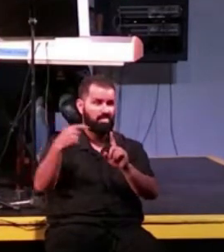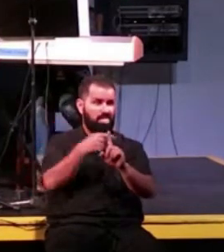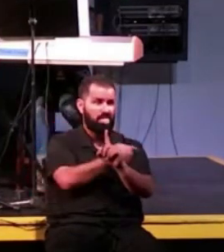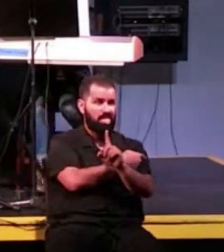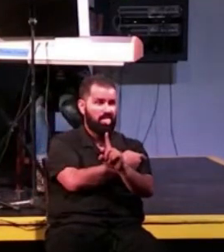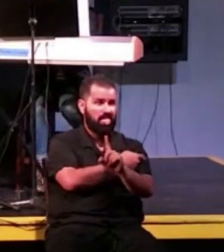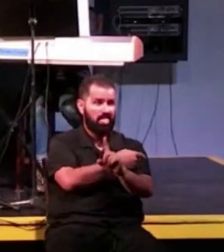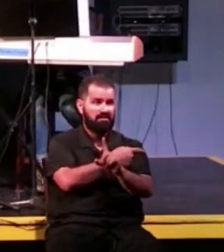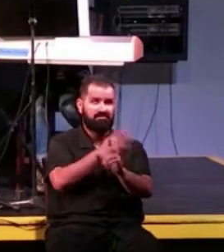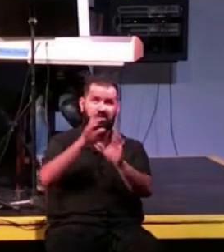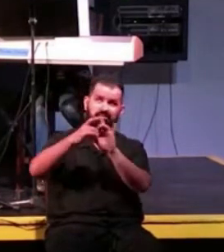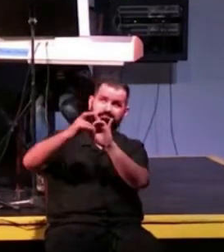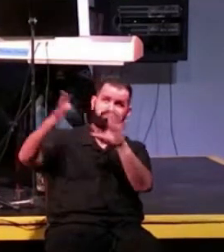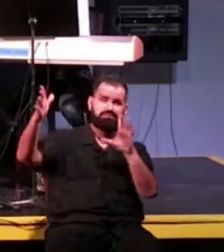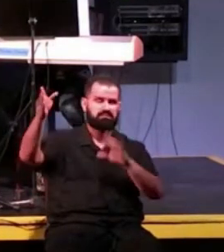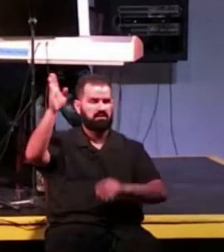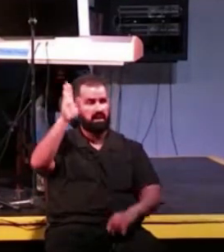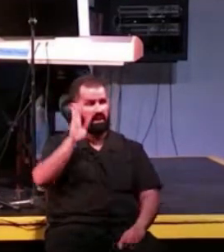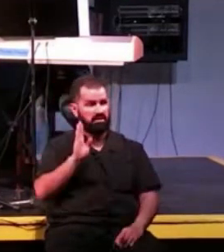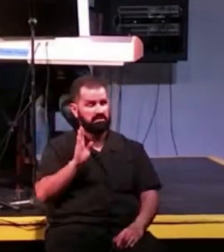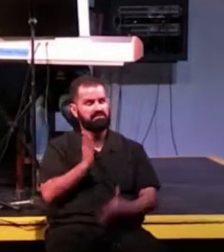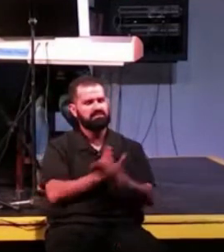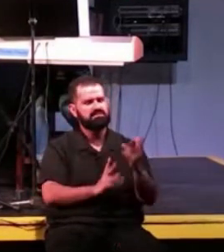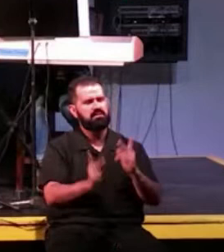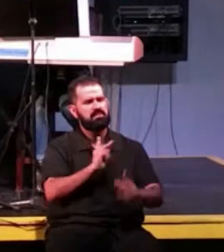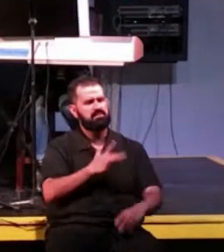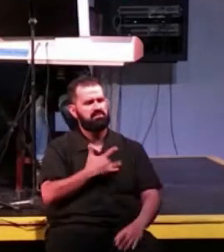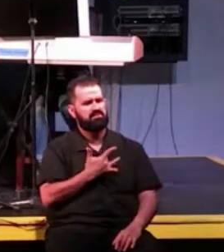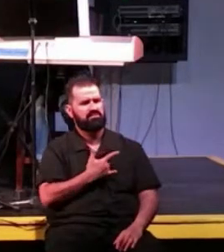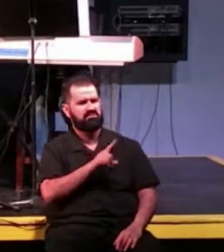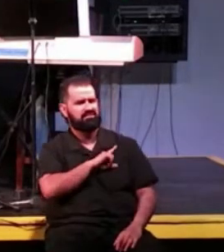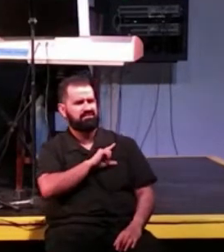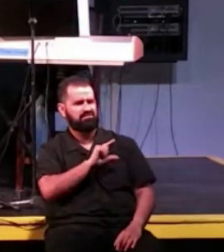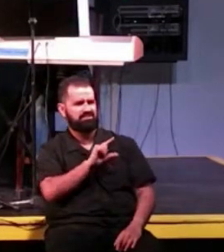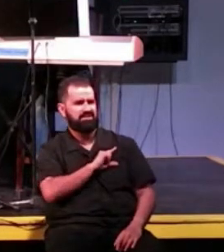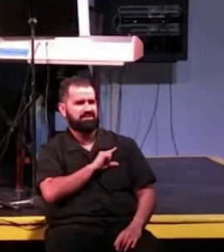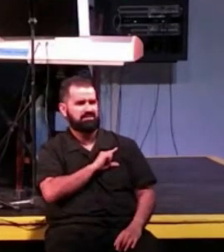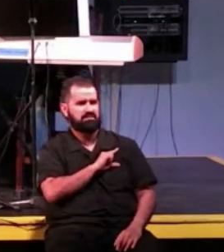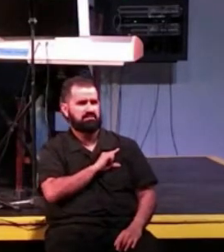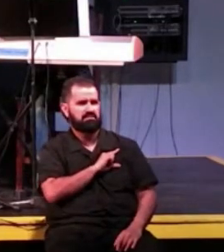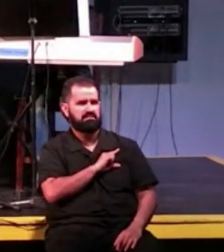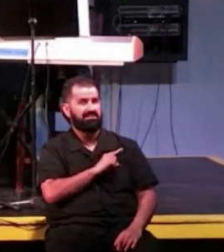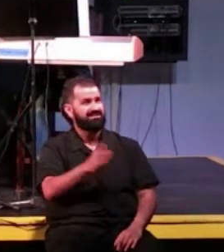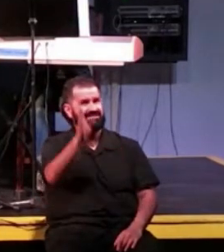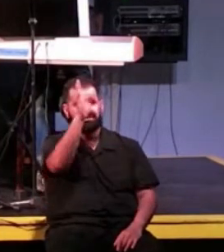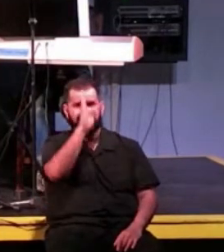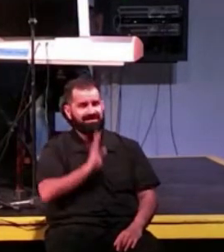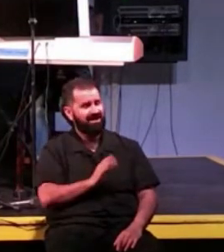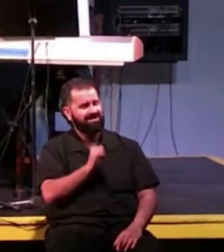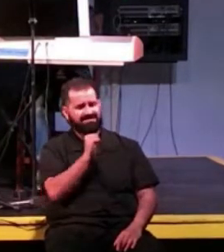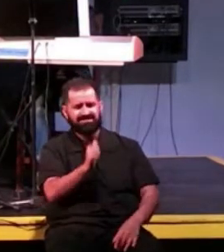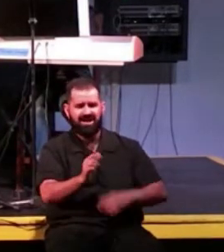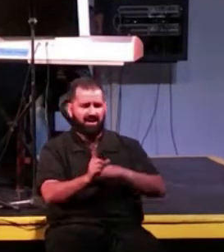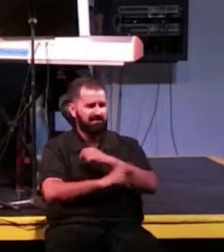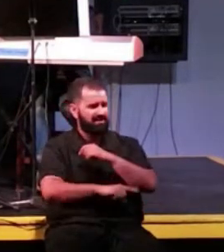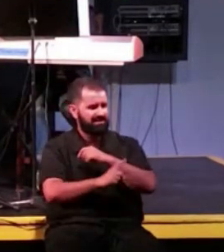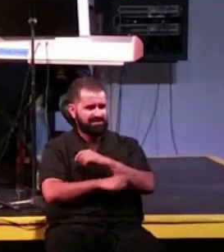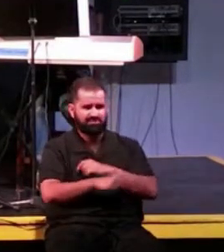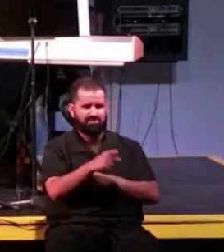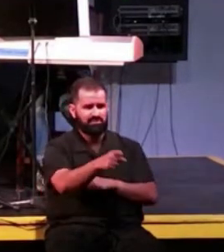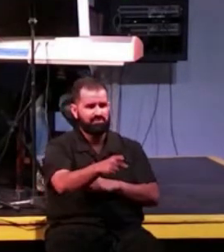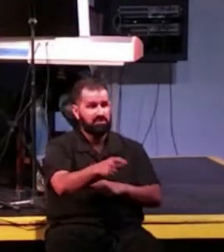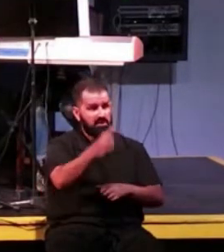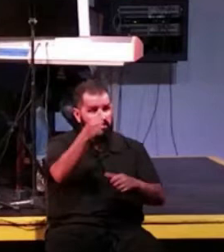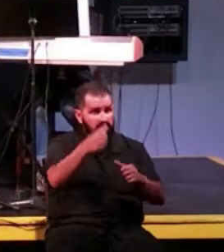runners. There are people feeling guilty. The Lord is not dealing with you because he dealt with Jesus on